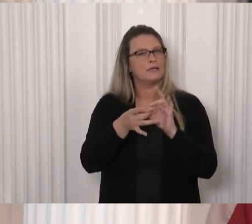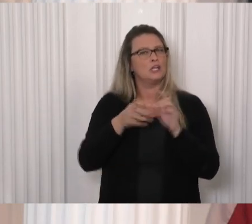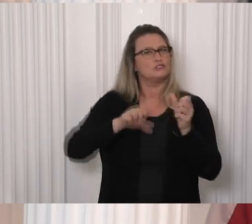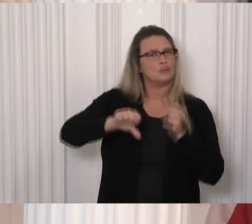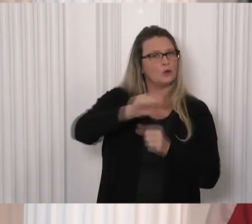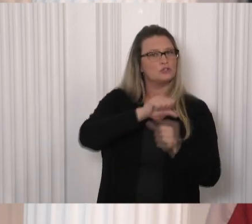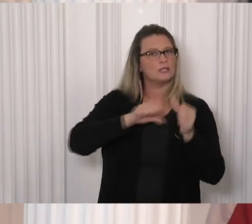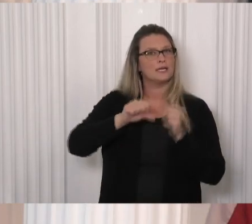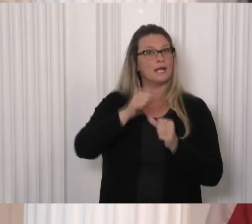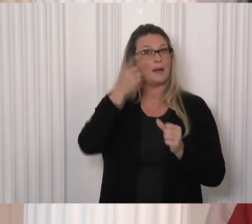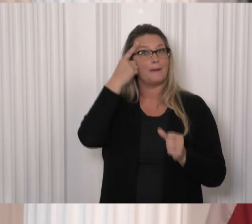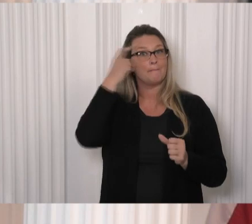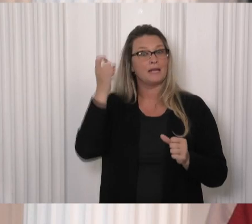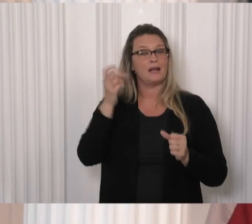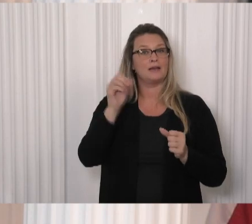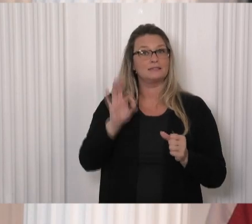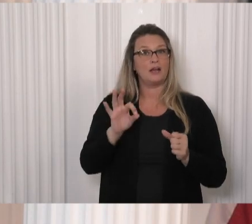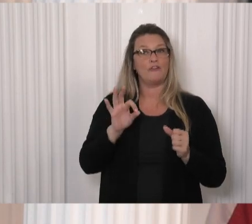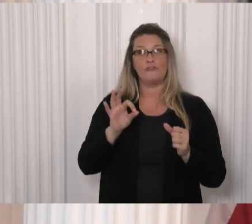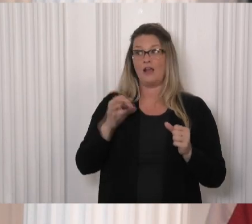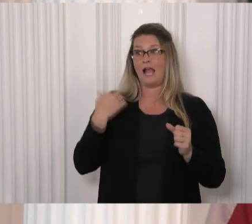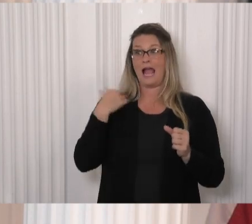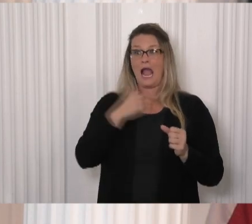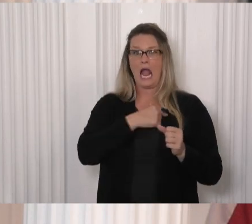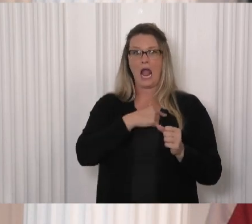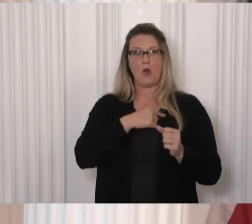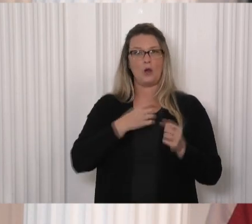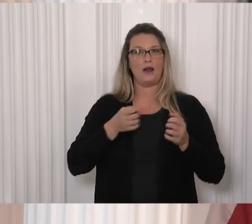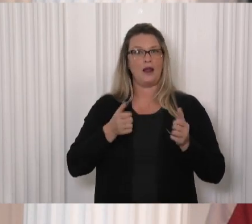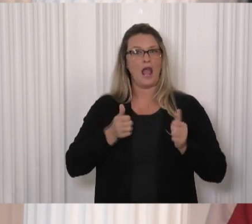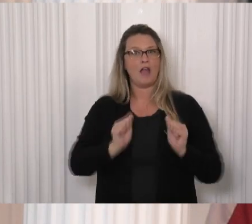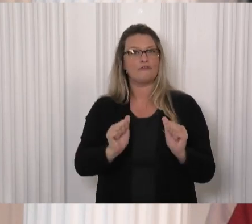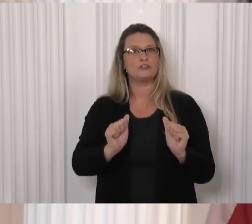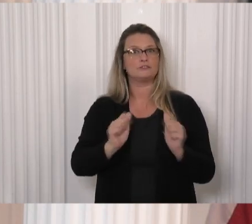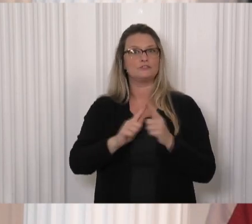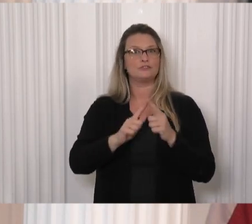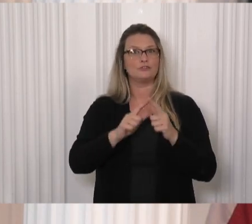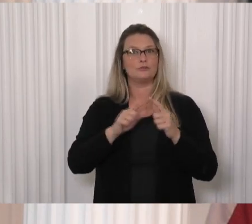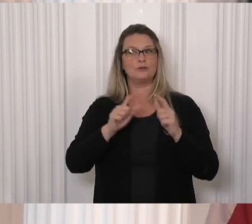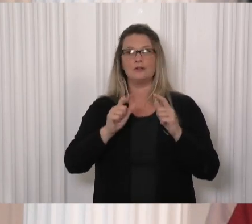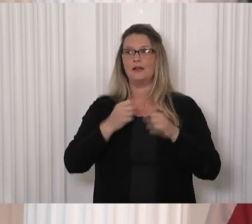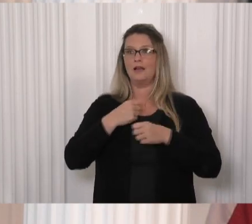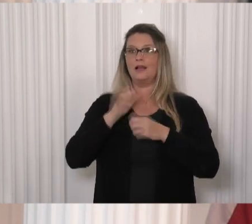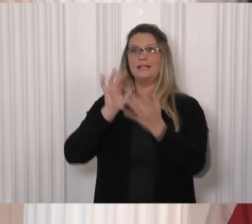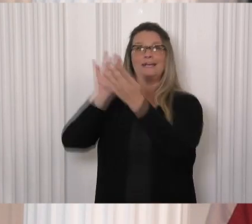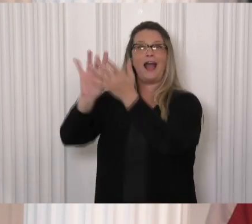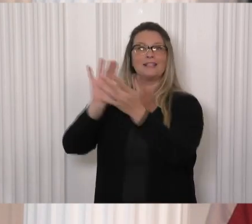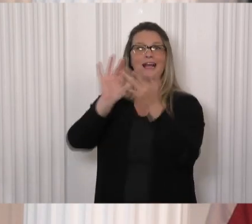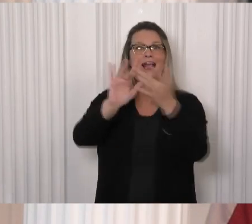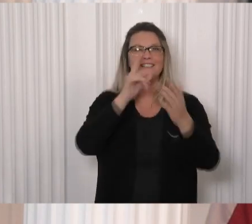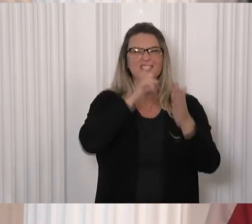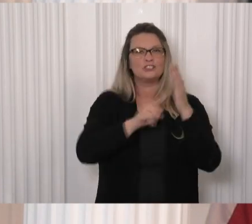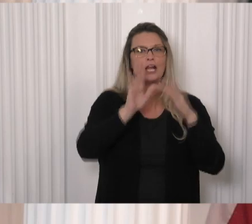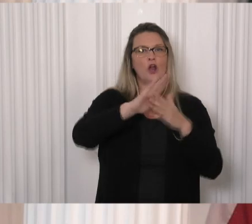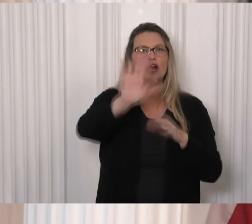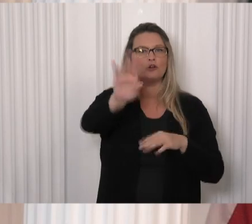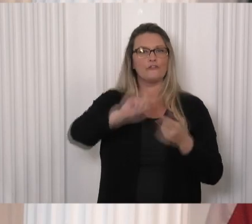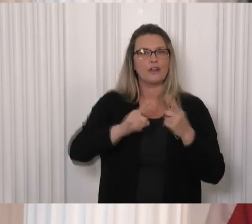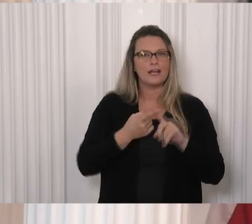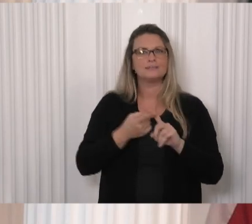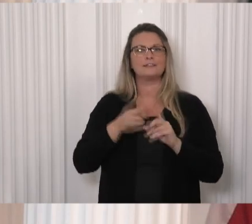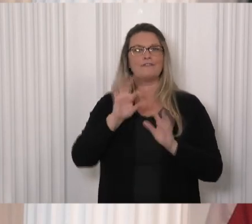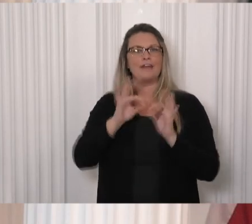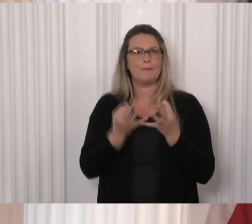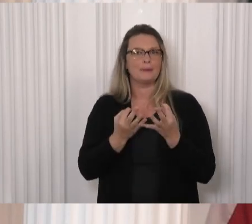connected because of the intentionality of how everyone around the state is reaching out to connect with each other and check on each other, and just doing that in ways